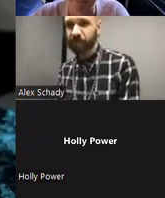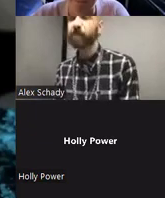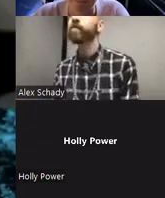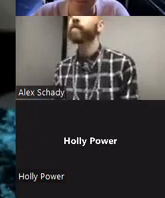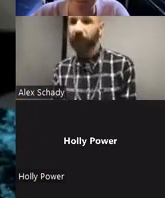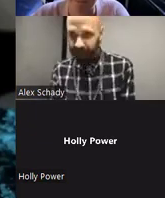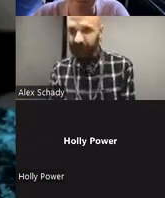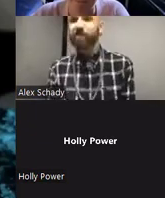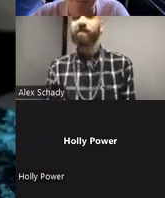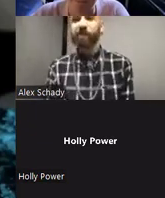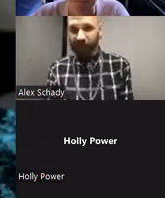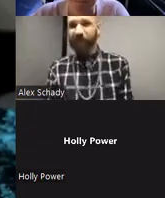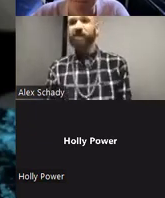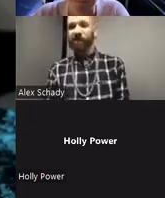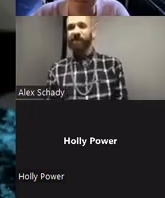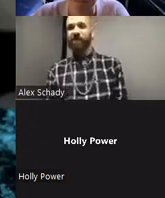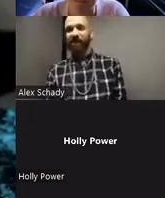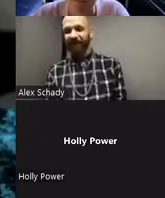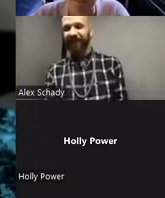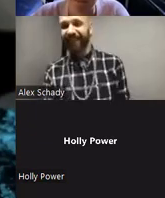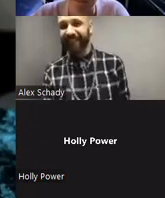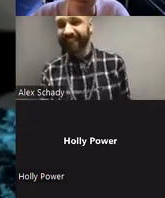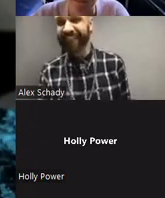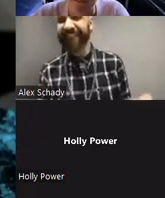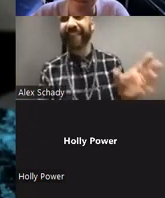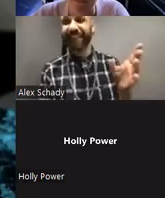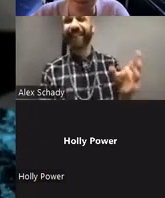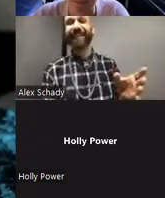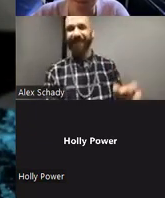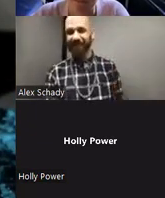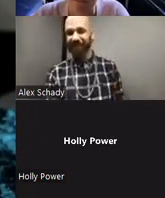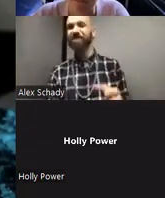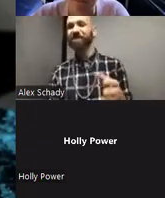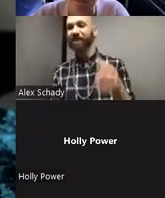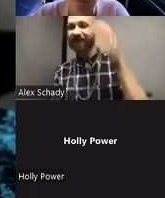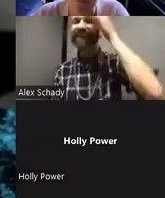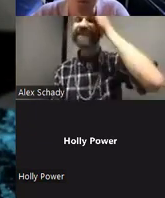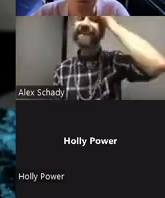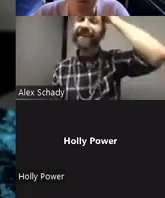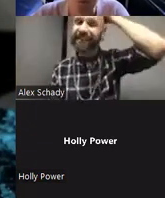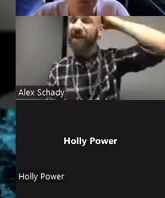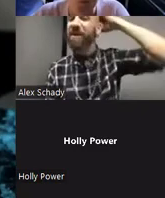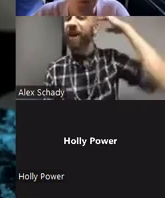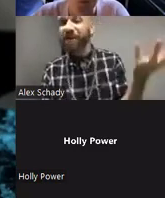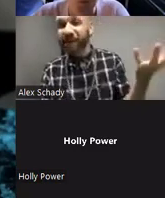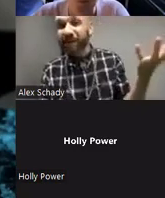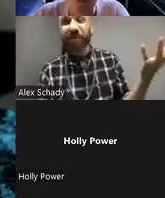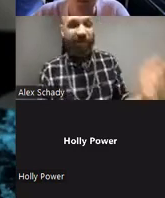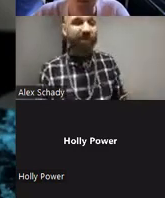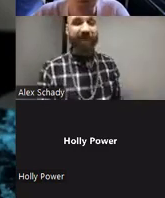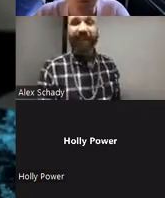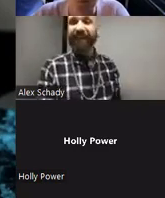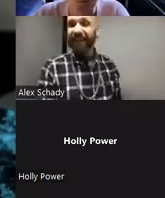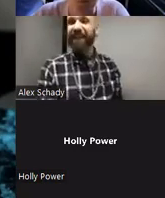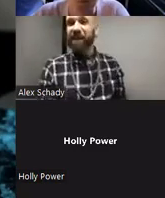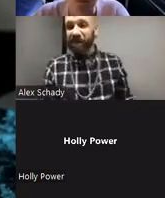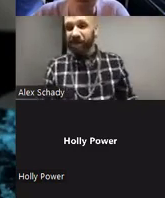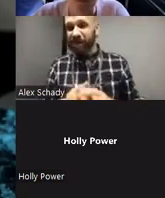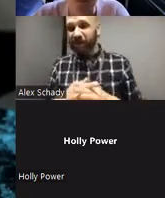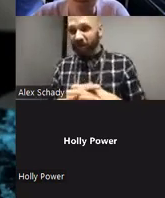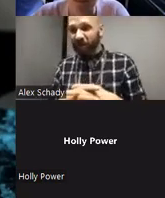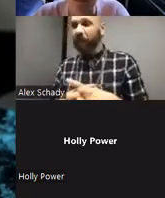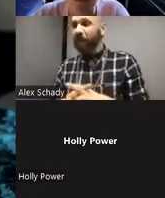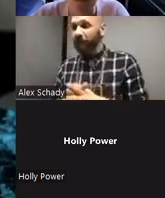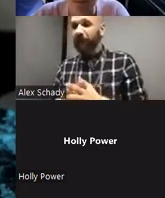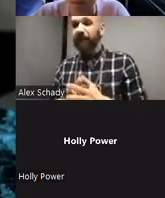with them at the end of the workshops, and we were like, we would like to do an exhibition though, so could we just keep some of them? And it's a really tricky balance. People want to